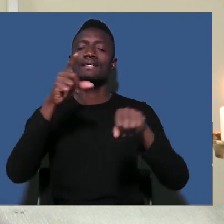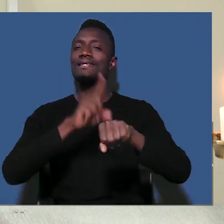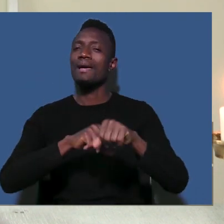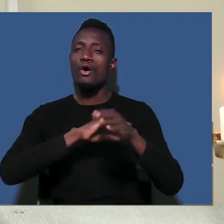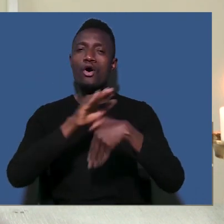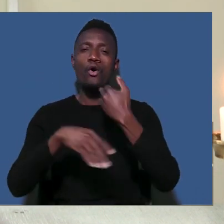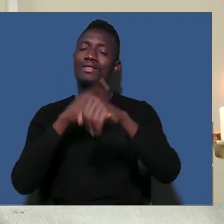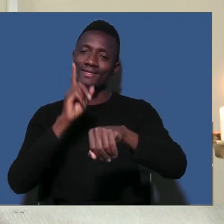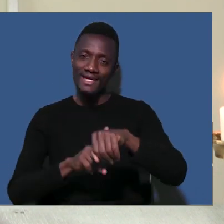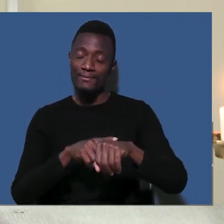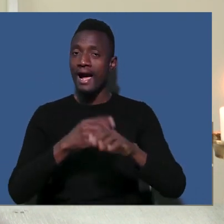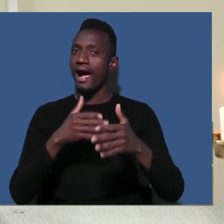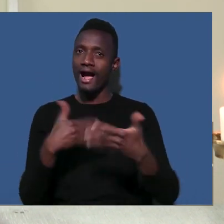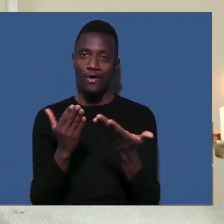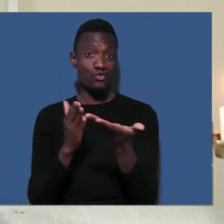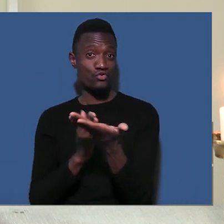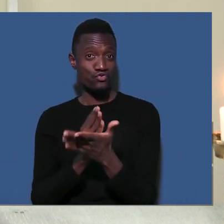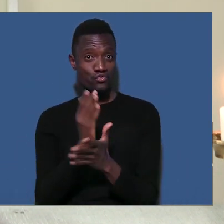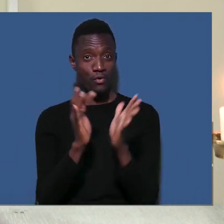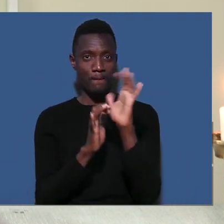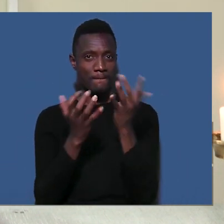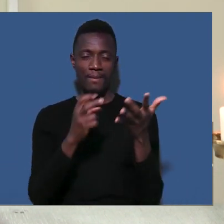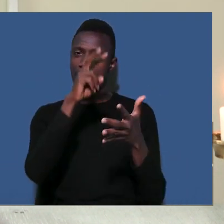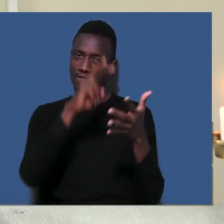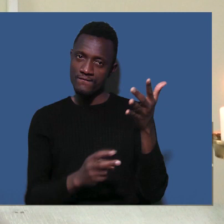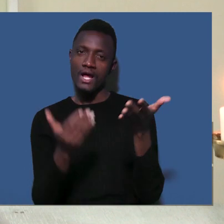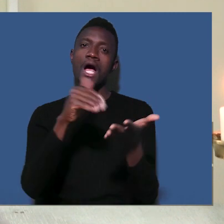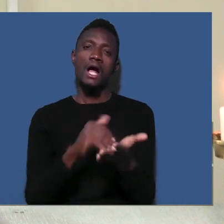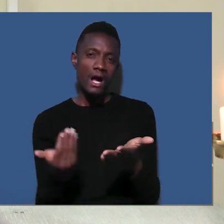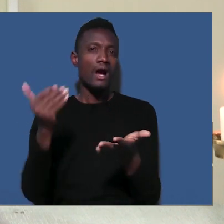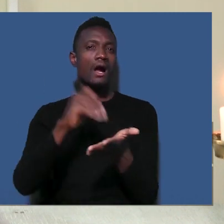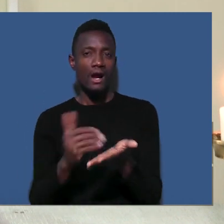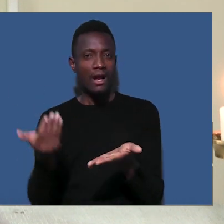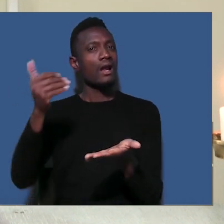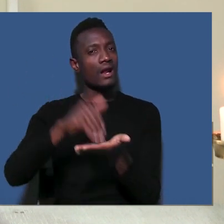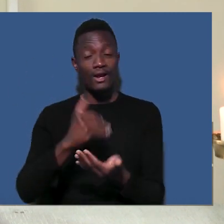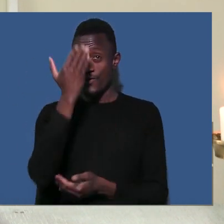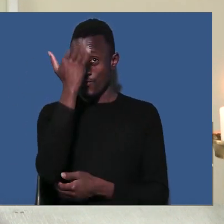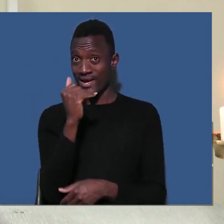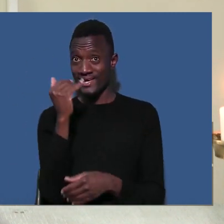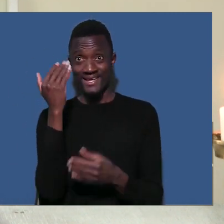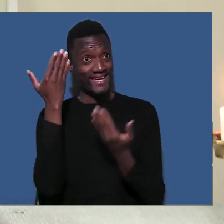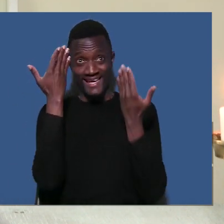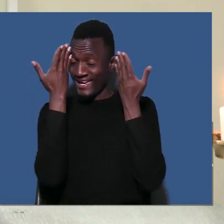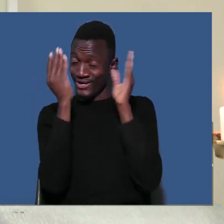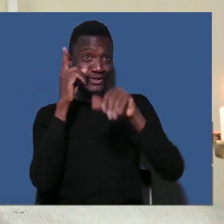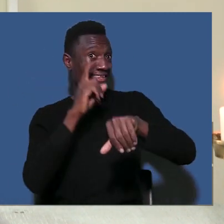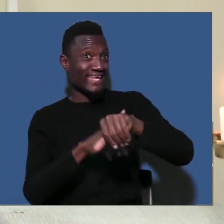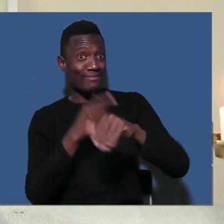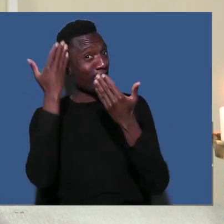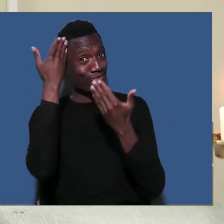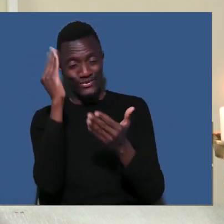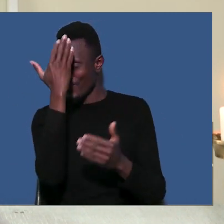and again and again, because we do not know when he's going to come. Peter tells us that, you know, he's out there roaming, looking